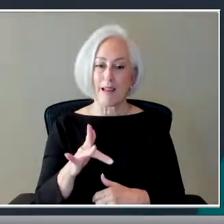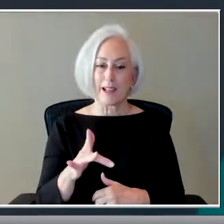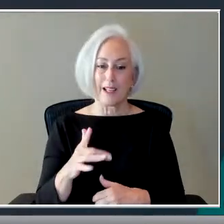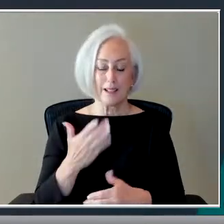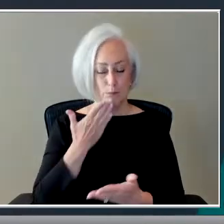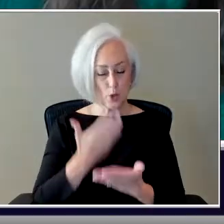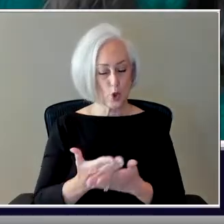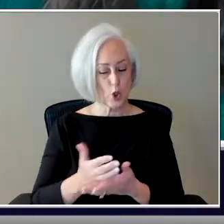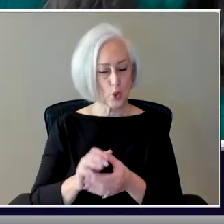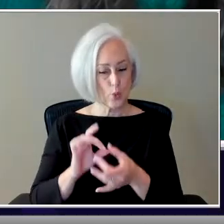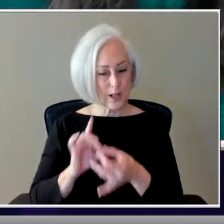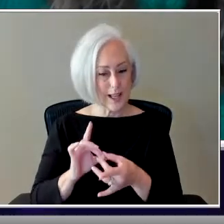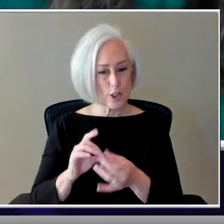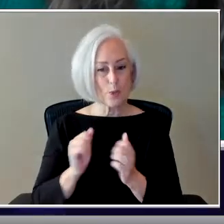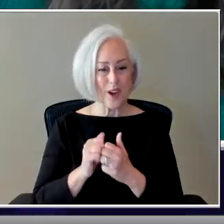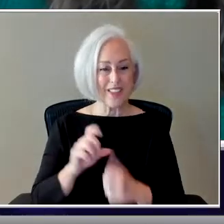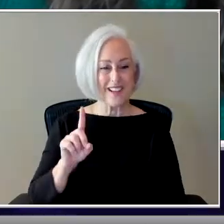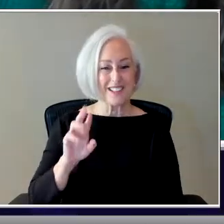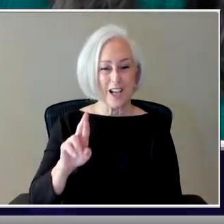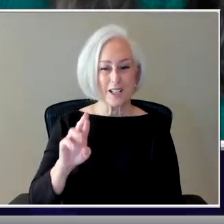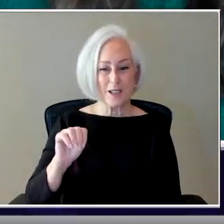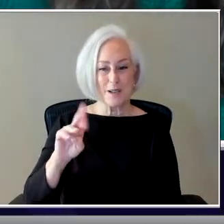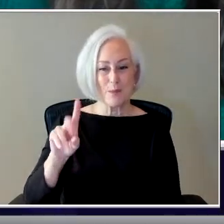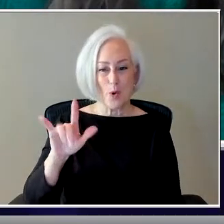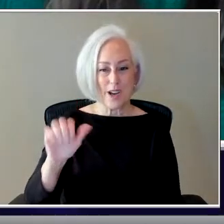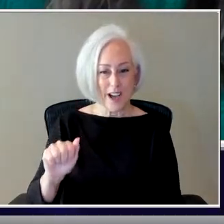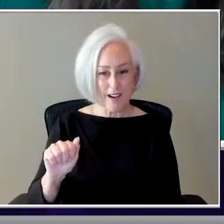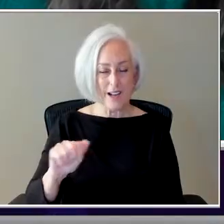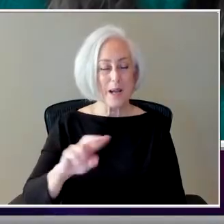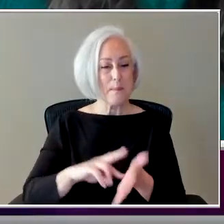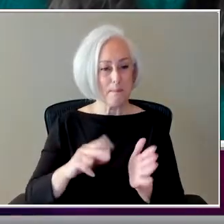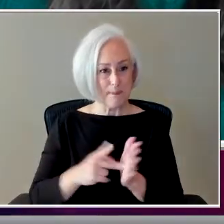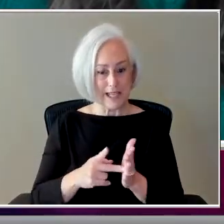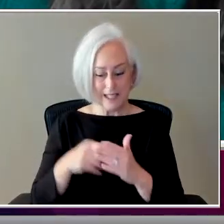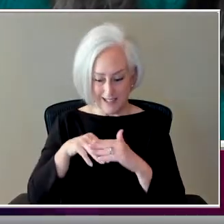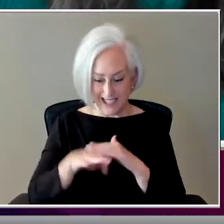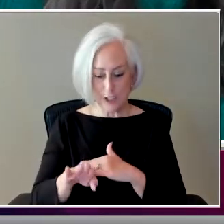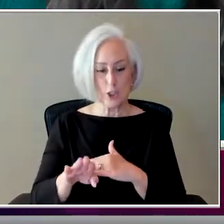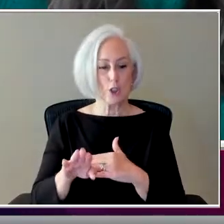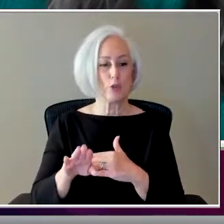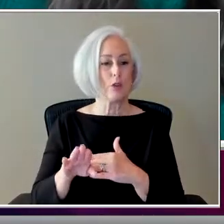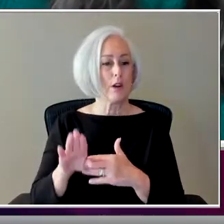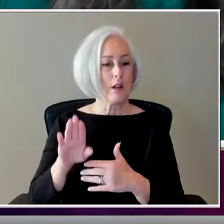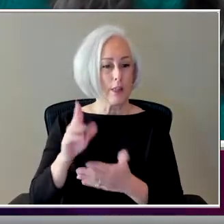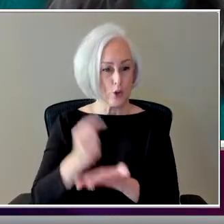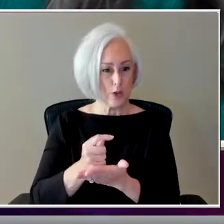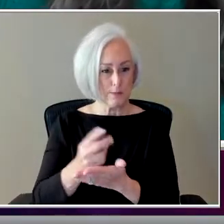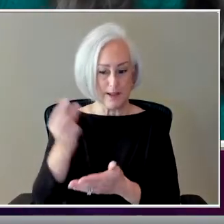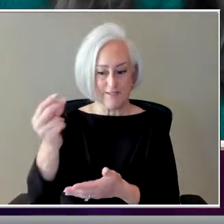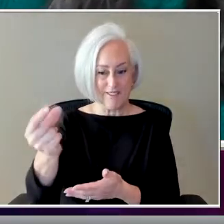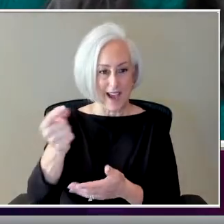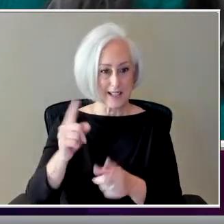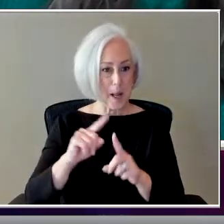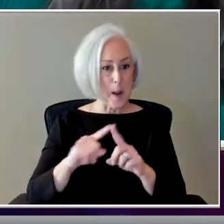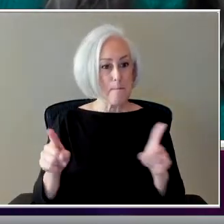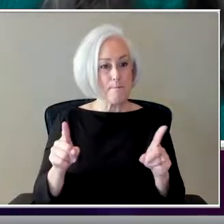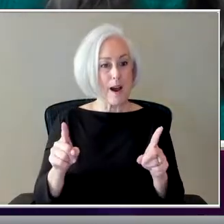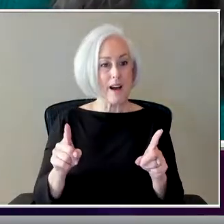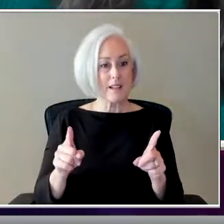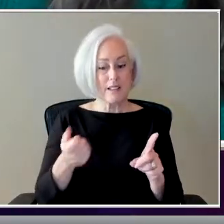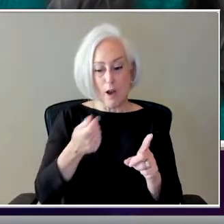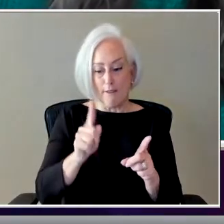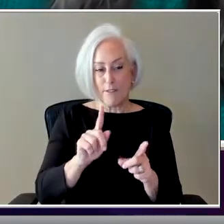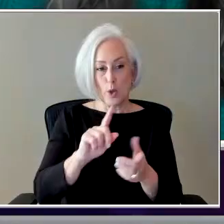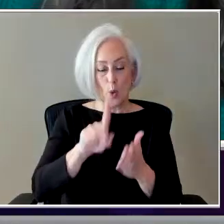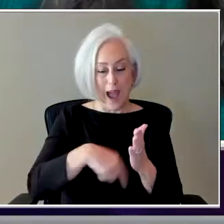Moriarty, and so I was able to get into the treatment quickly. But a couple hours, every month of